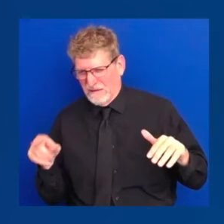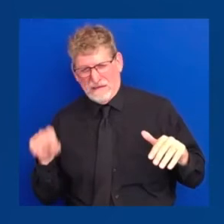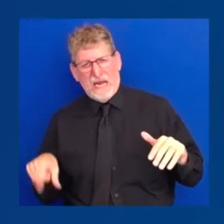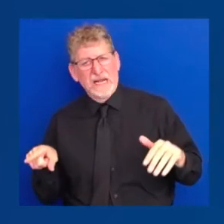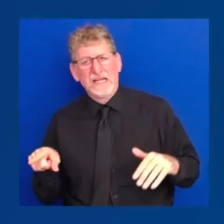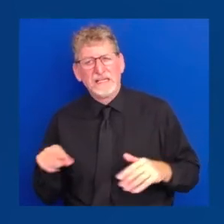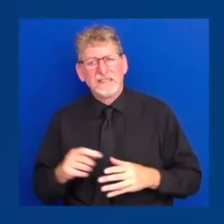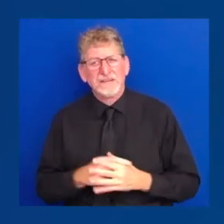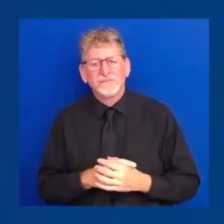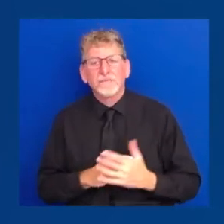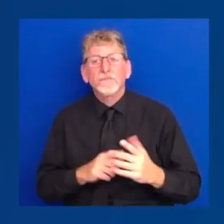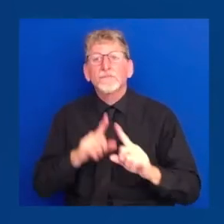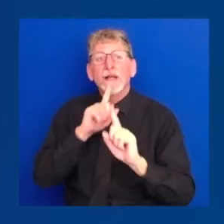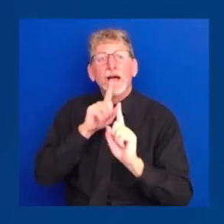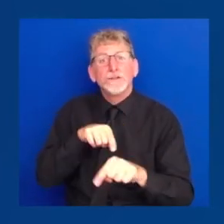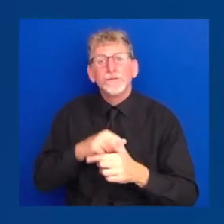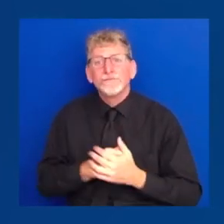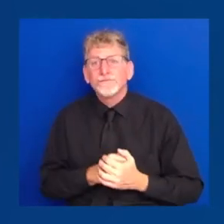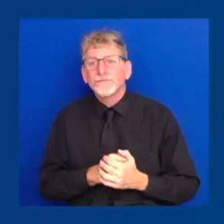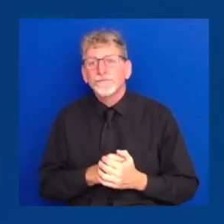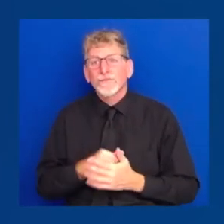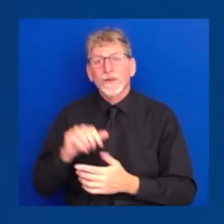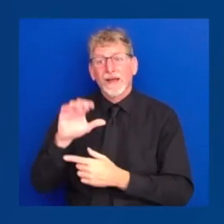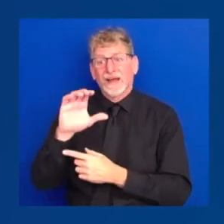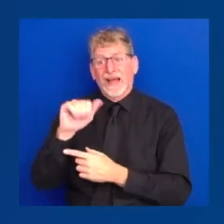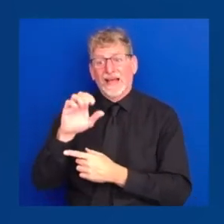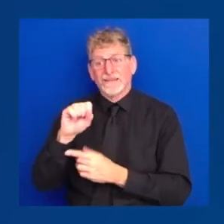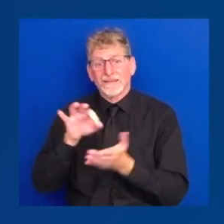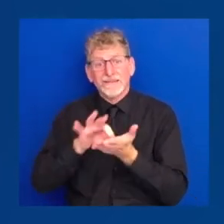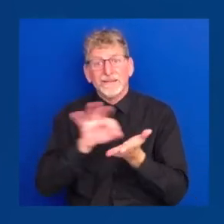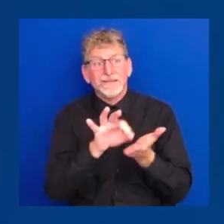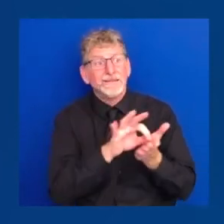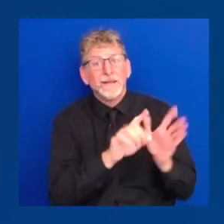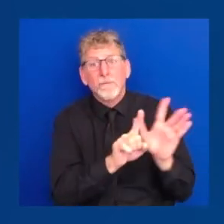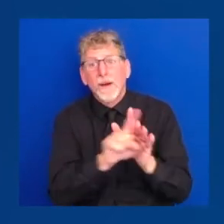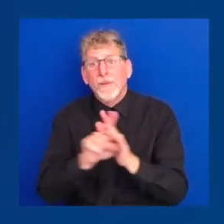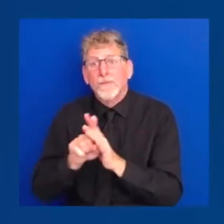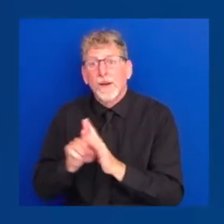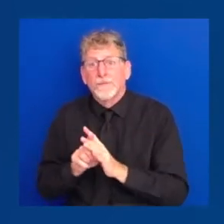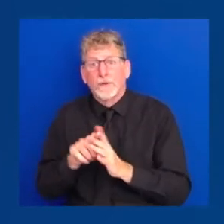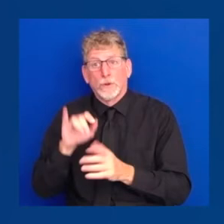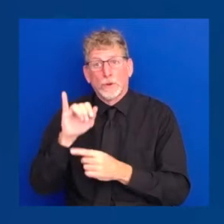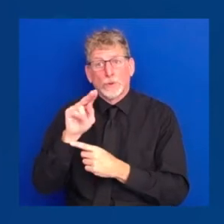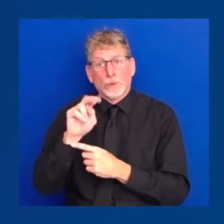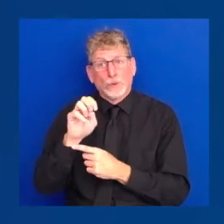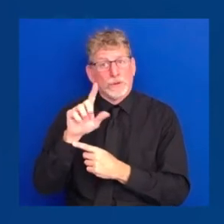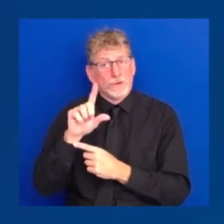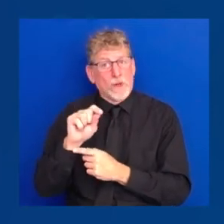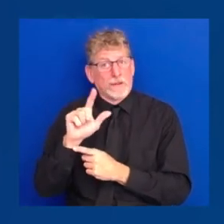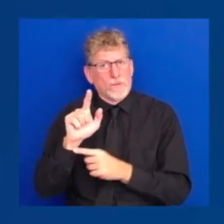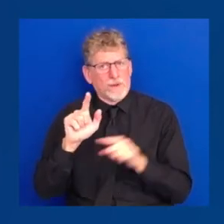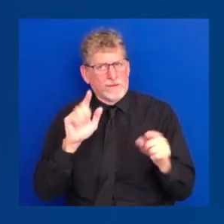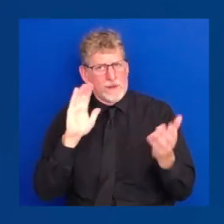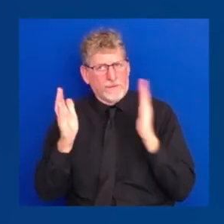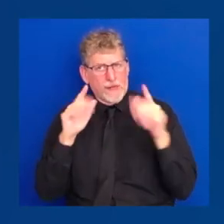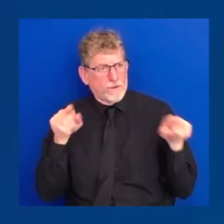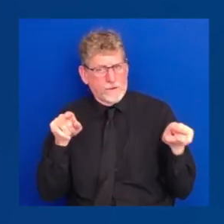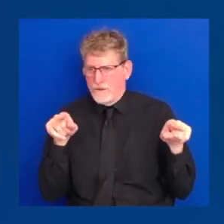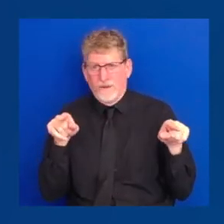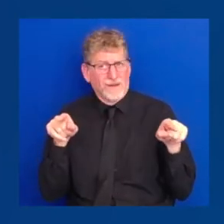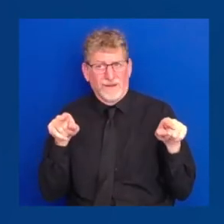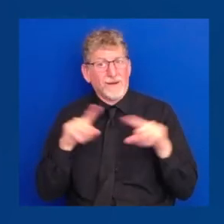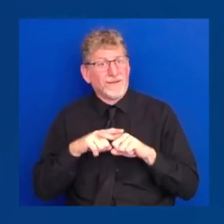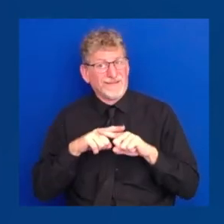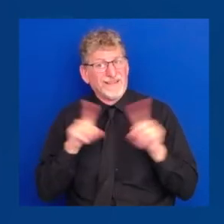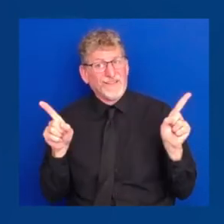where we were in June of 2021. And that is because of all of the tools that we have now. It's because Omicron in general is a